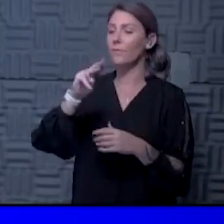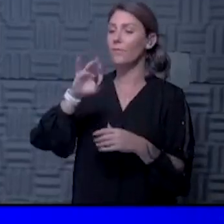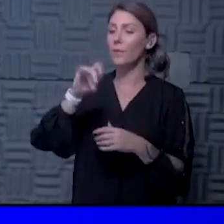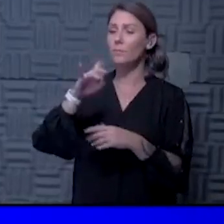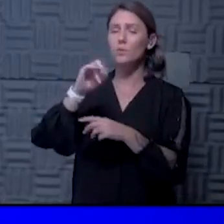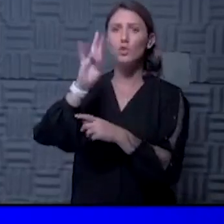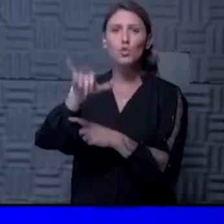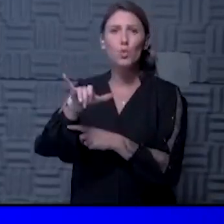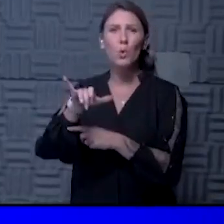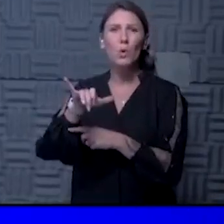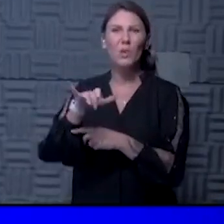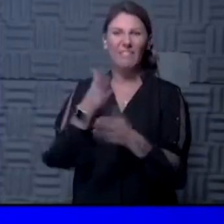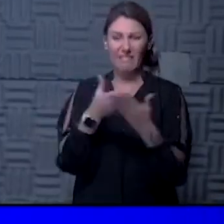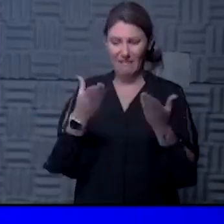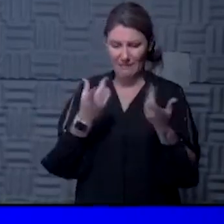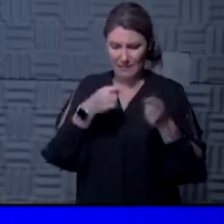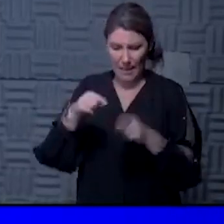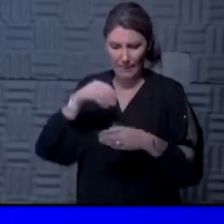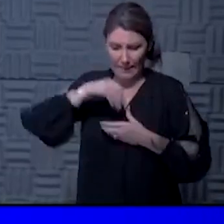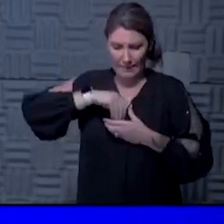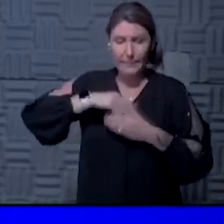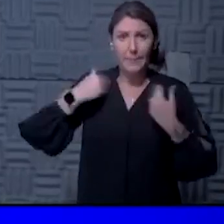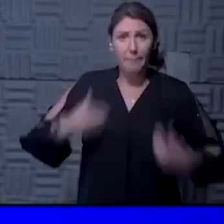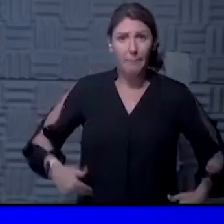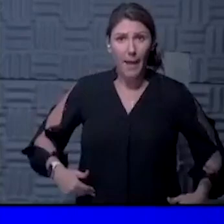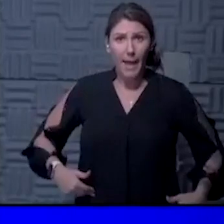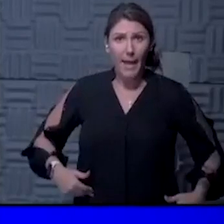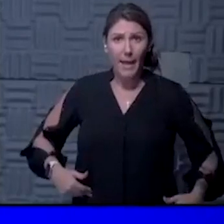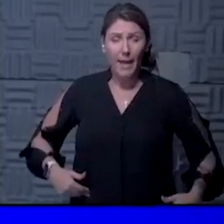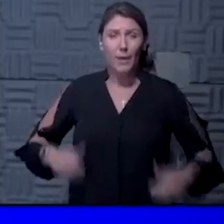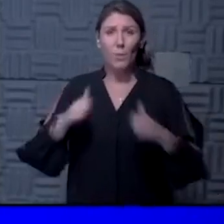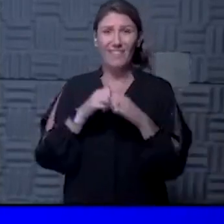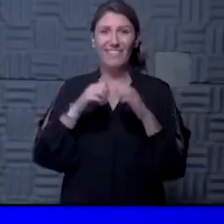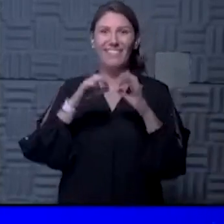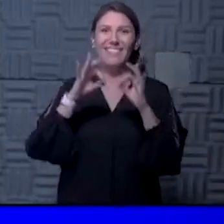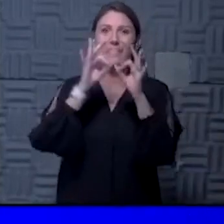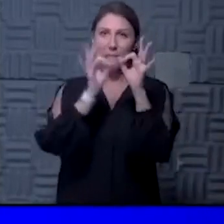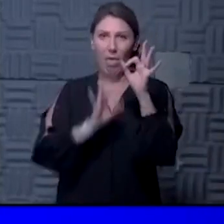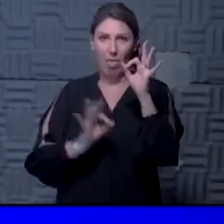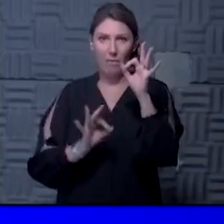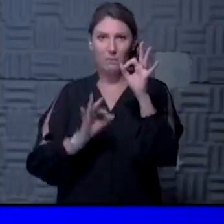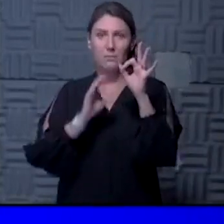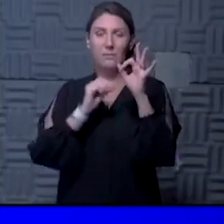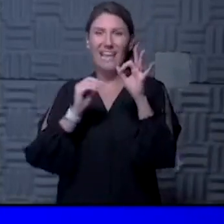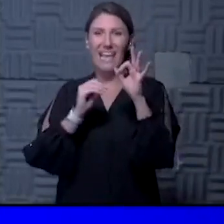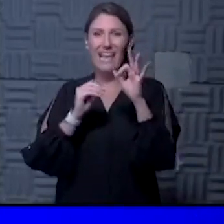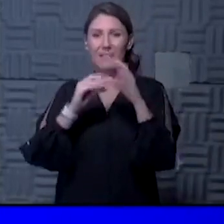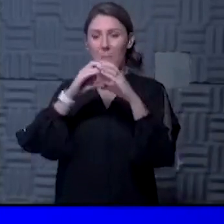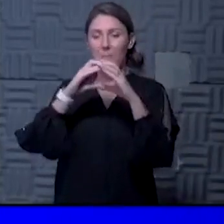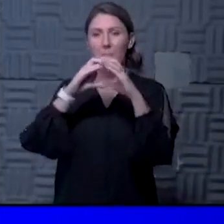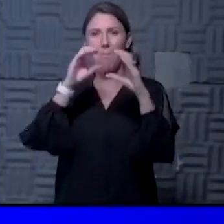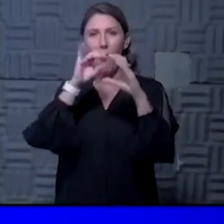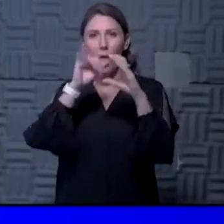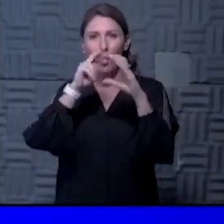markers and things of that nature that are going on within your body at the cellular level and molecular level as